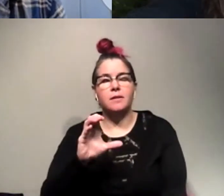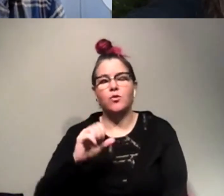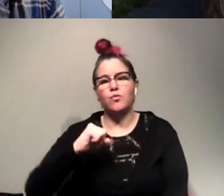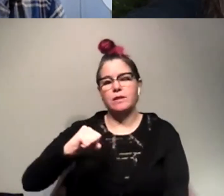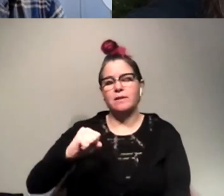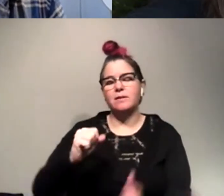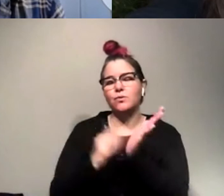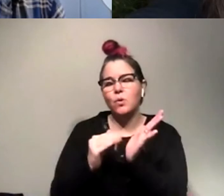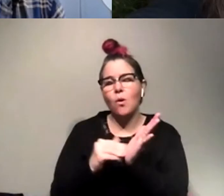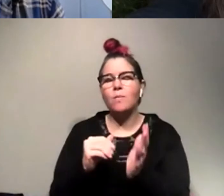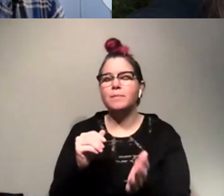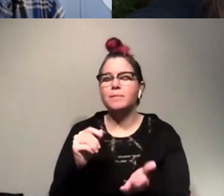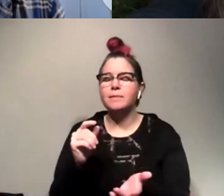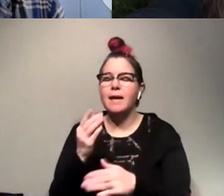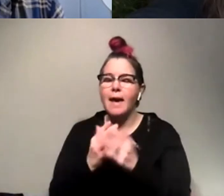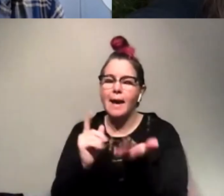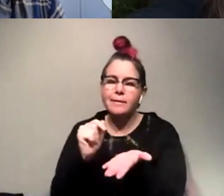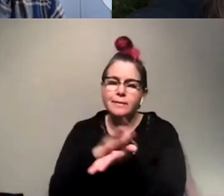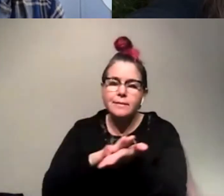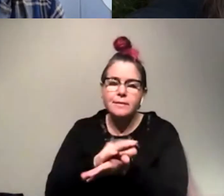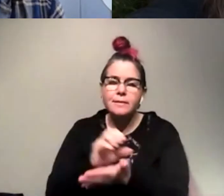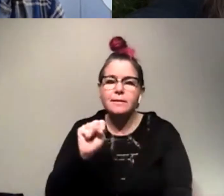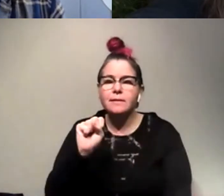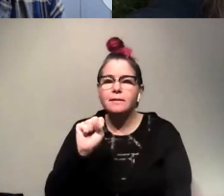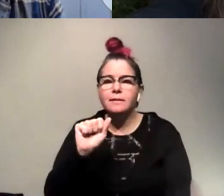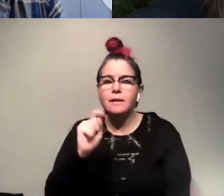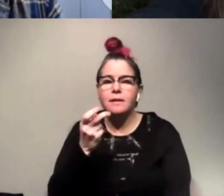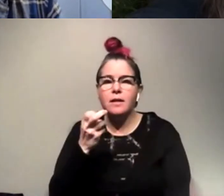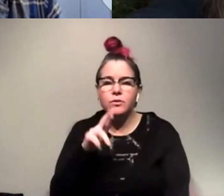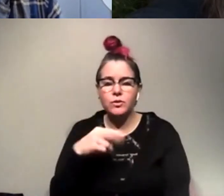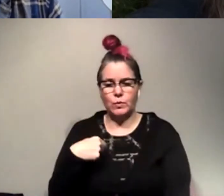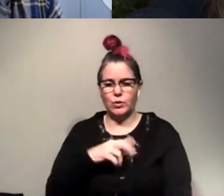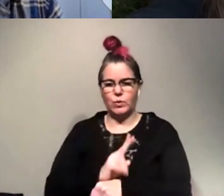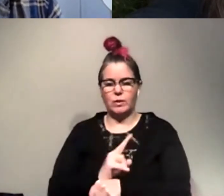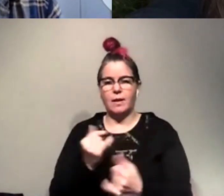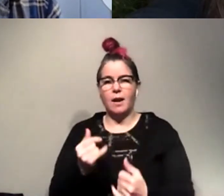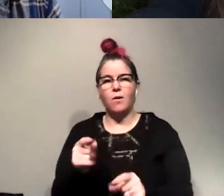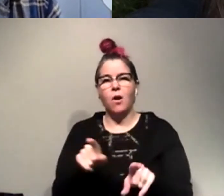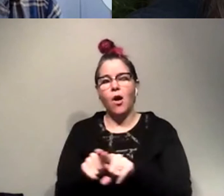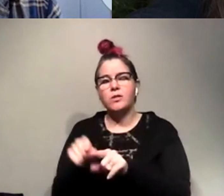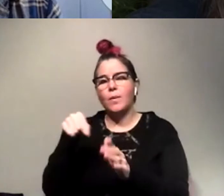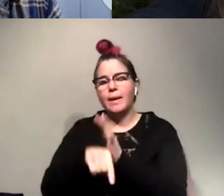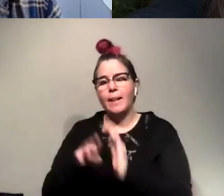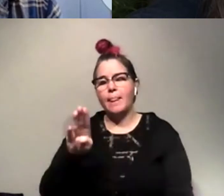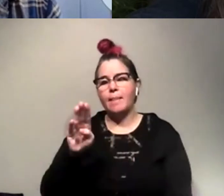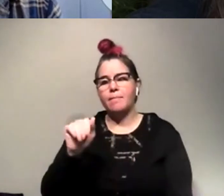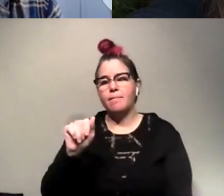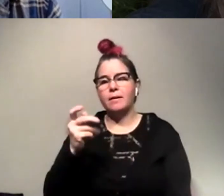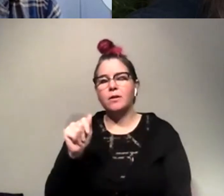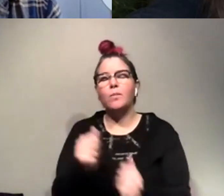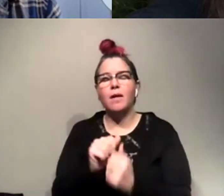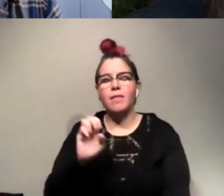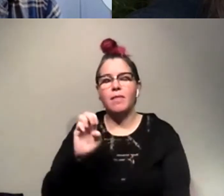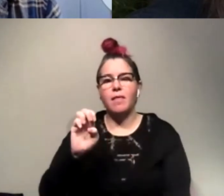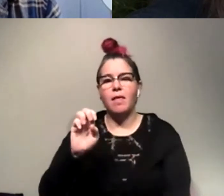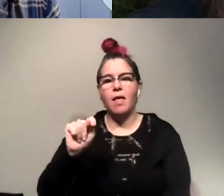antibiotic, you know, the hand sanitizers that we're using, they also kill bacteria, but they kill them with ethanol, with